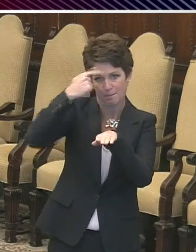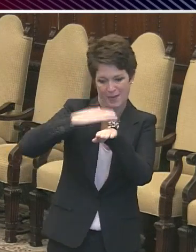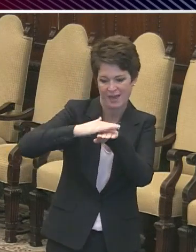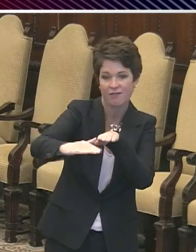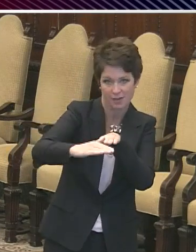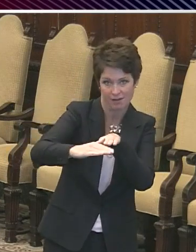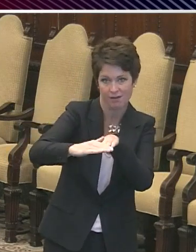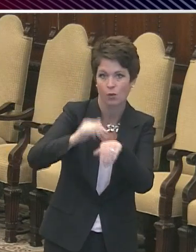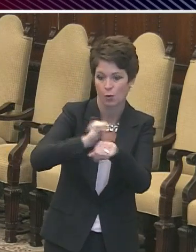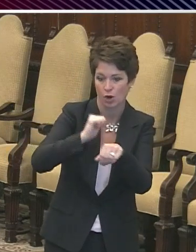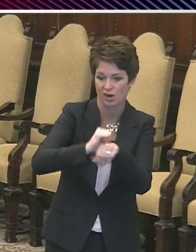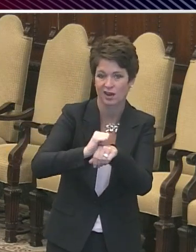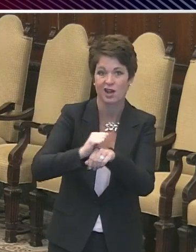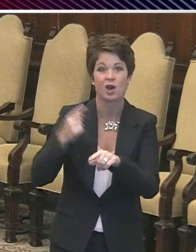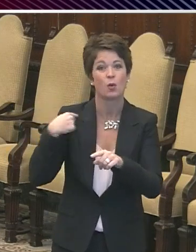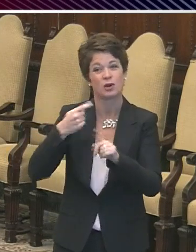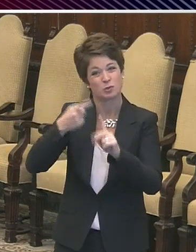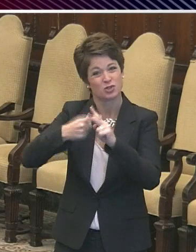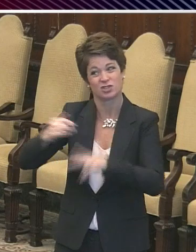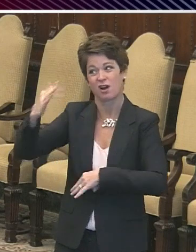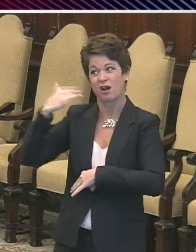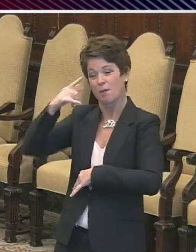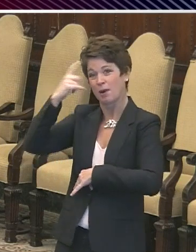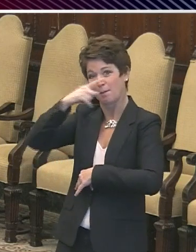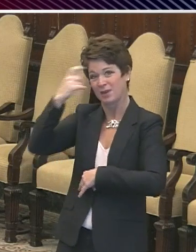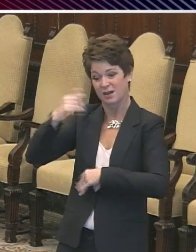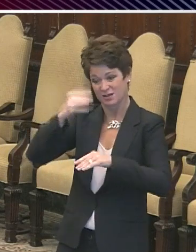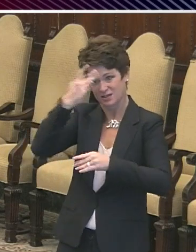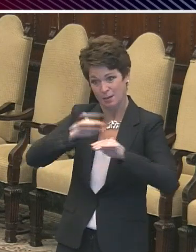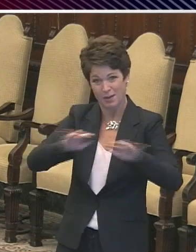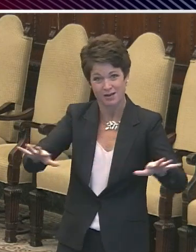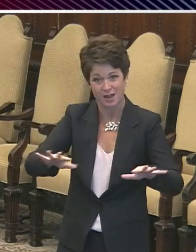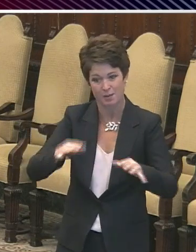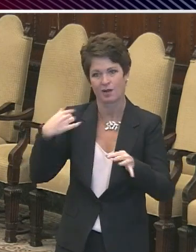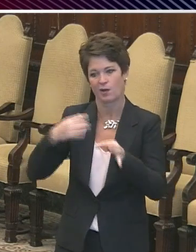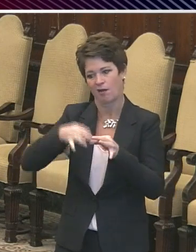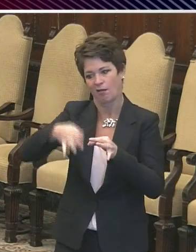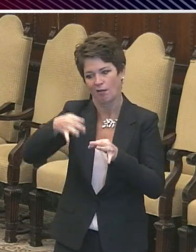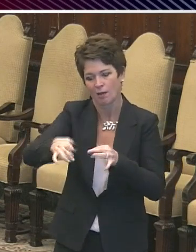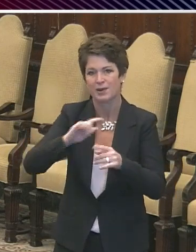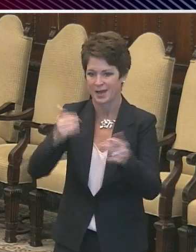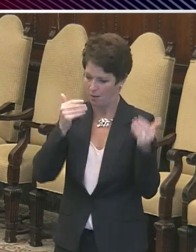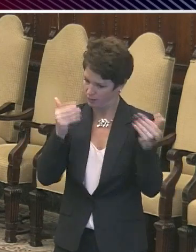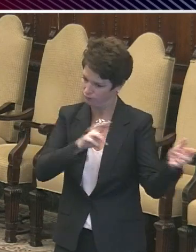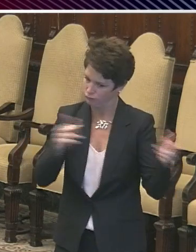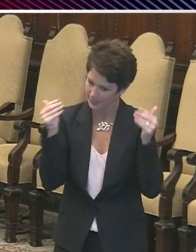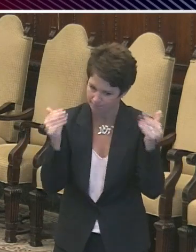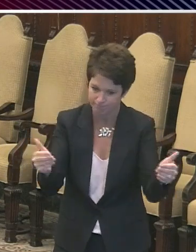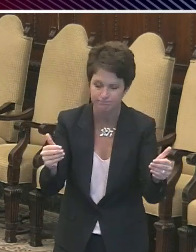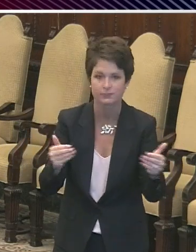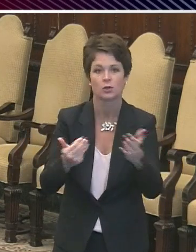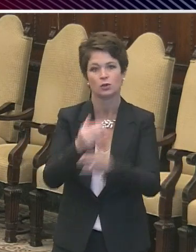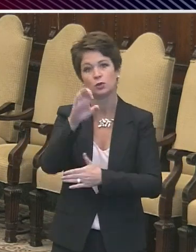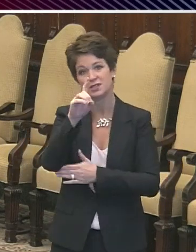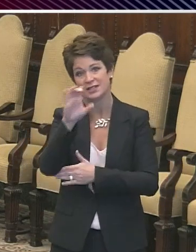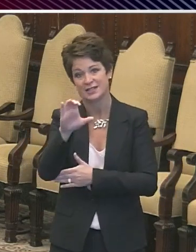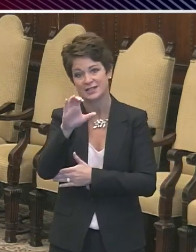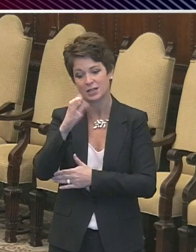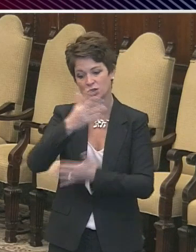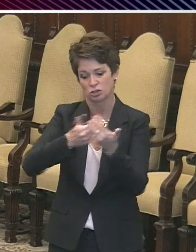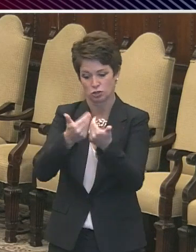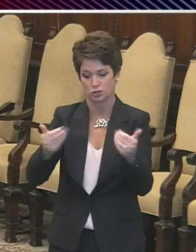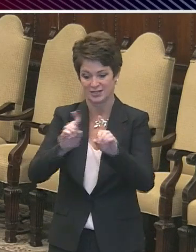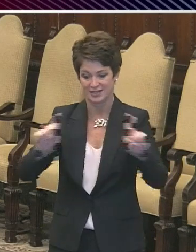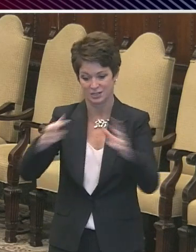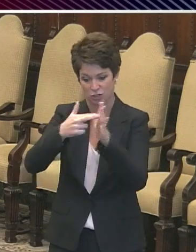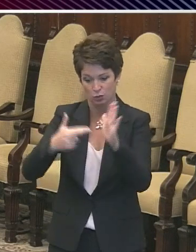program was delayed by COVID-19, this important work is now underway. We have implemented new CDC and social distancing